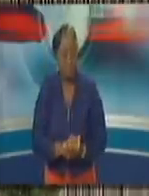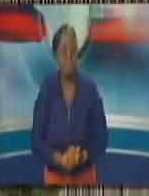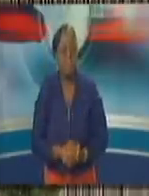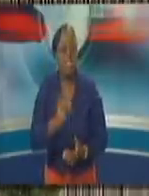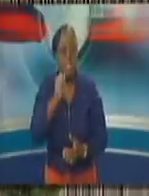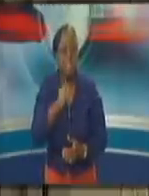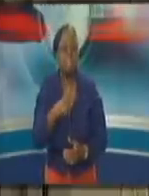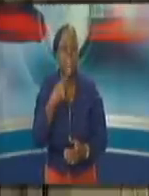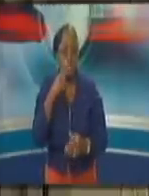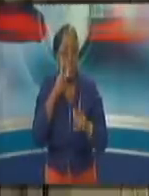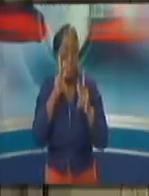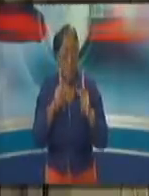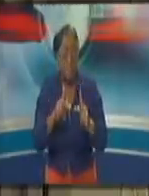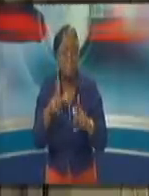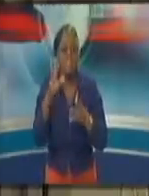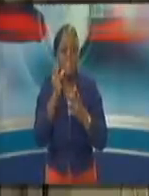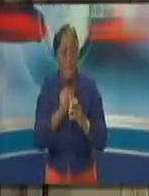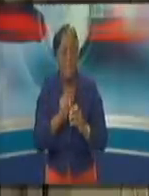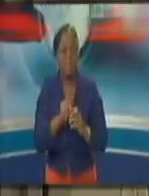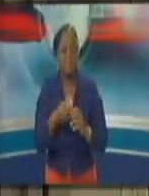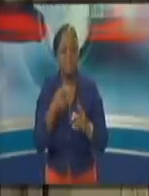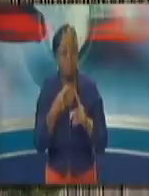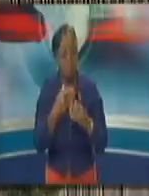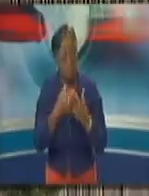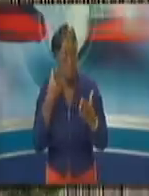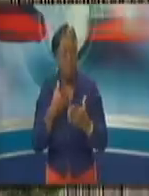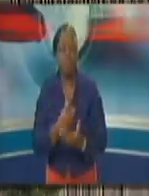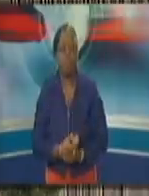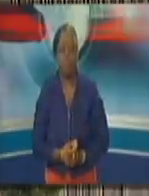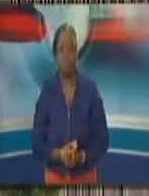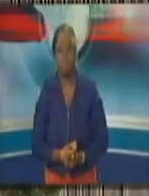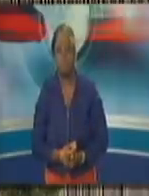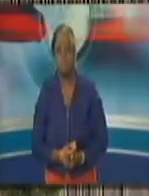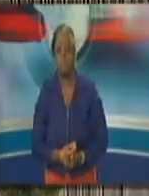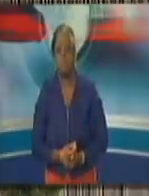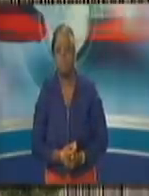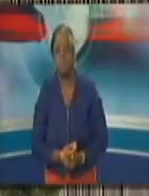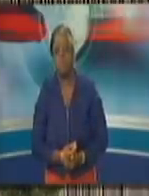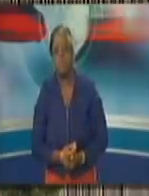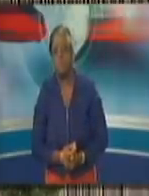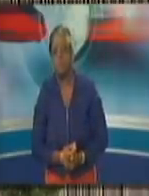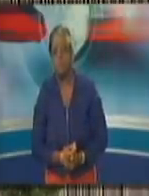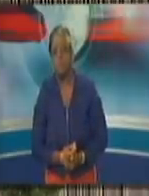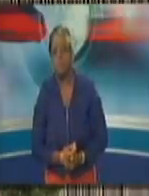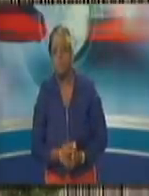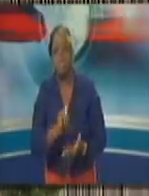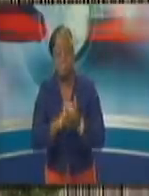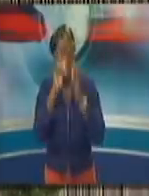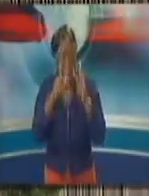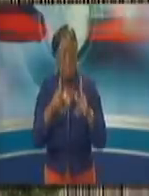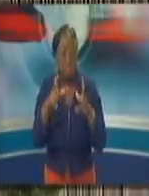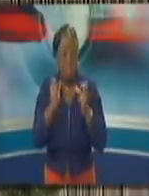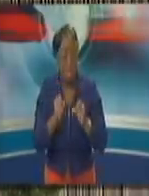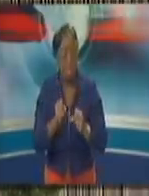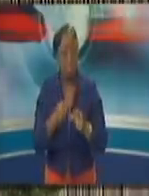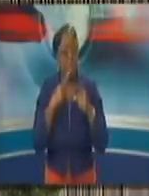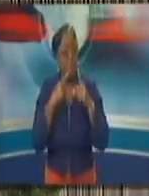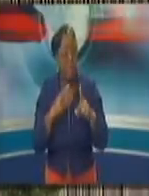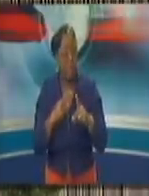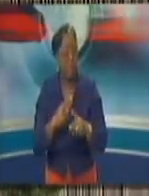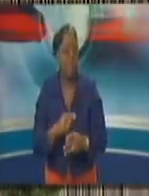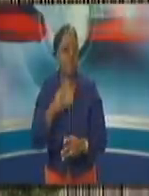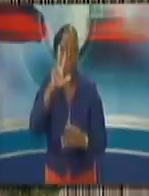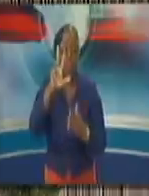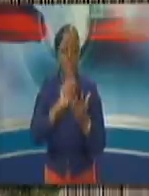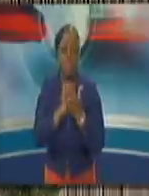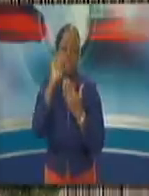did receive their results on the 3rd of March. That was the case I had asked you about in ARIMA. Yes, that person did receive their results on the 3rd of March. Thank